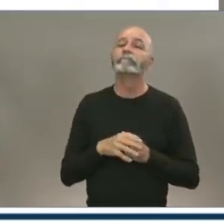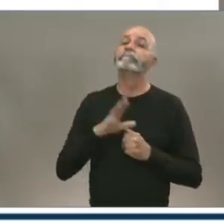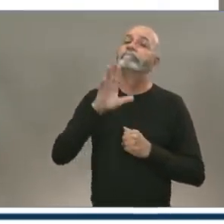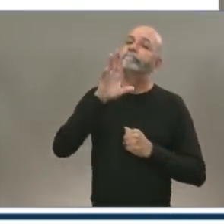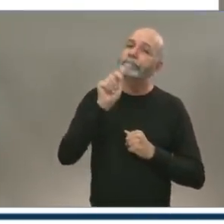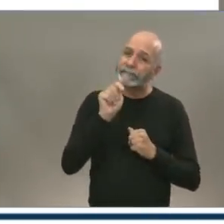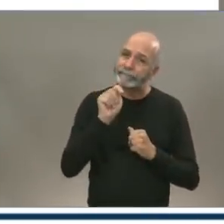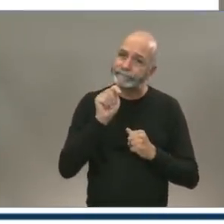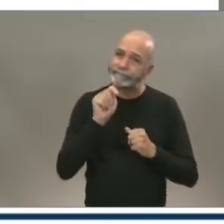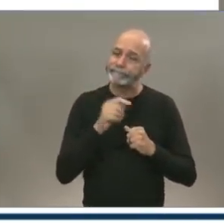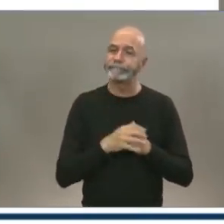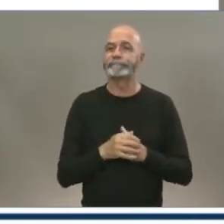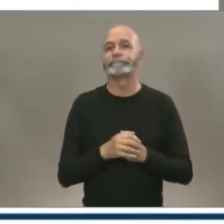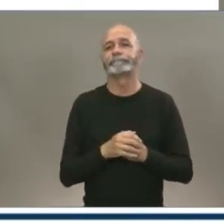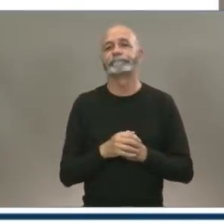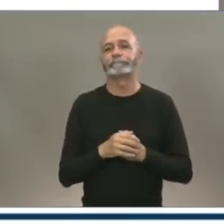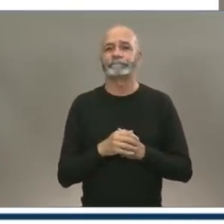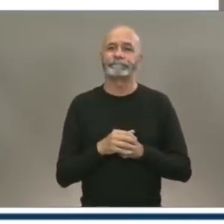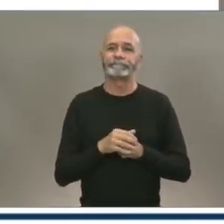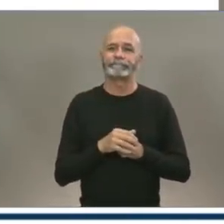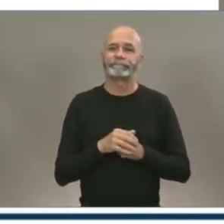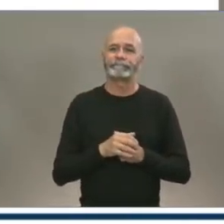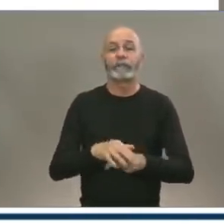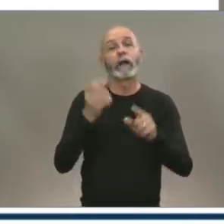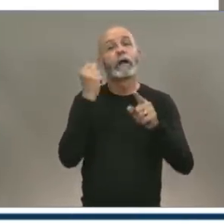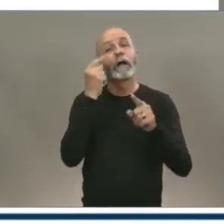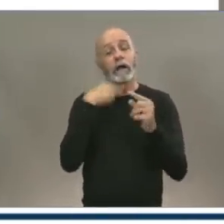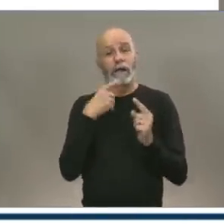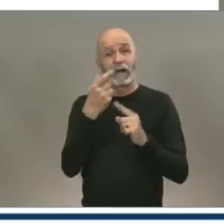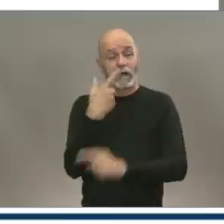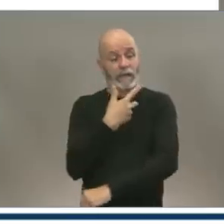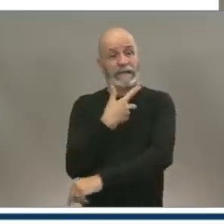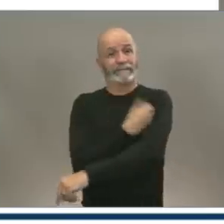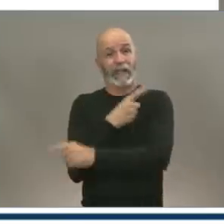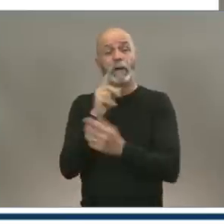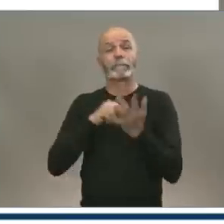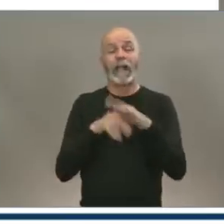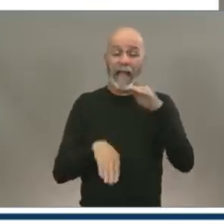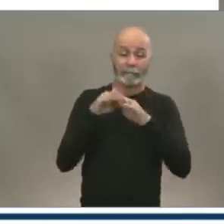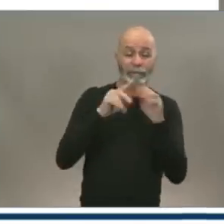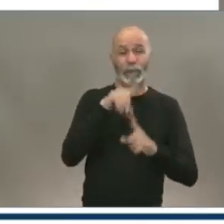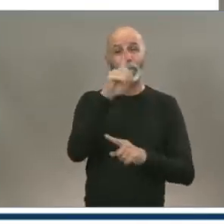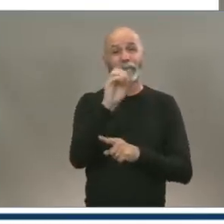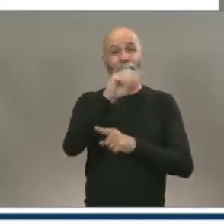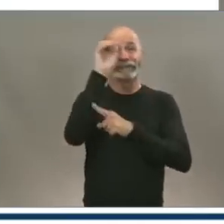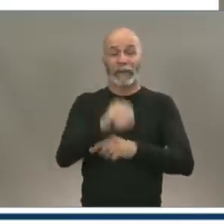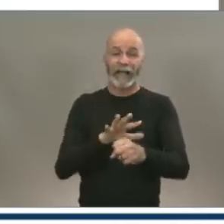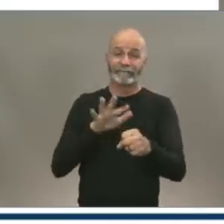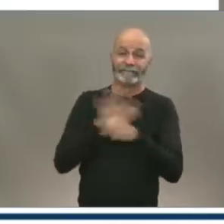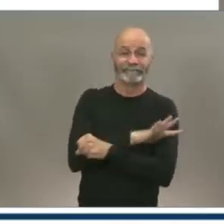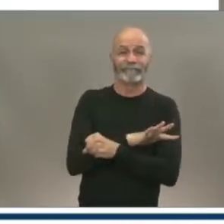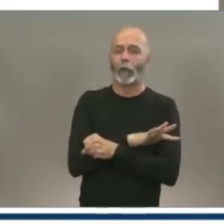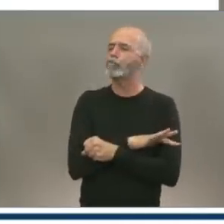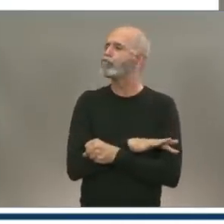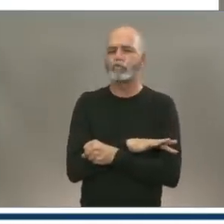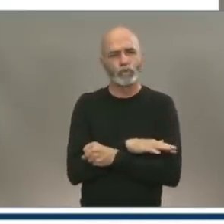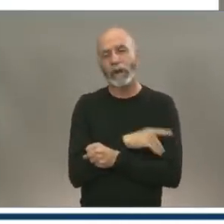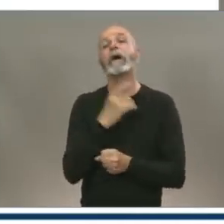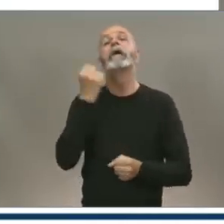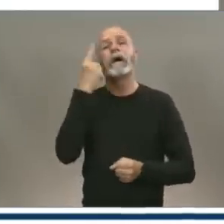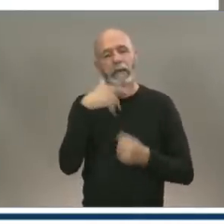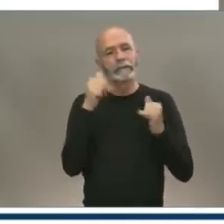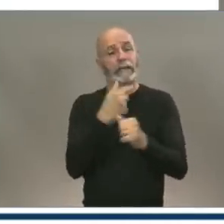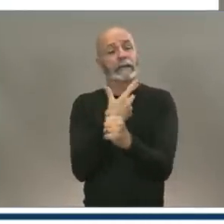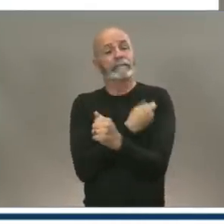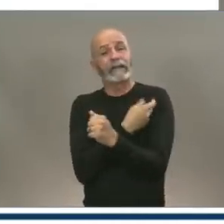treatment for that matter is 100% effective. Some people will get infected with COVID-19 even though they are vaccinated.